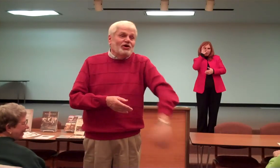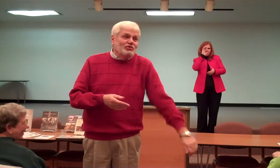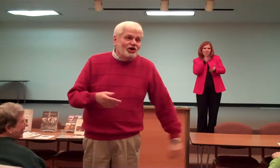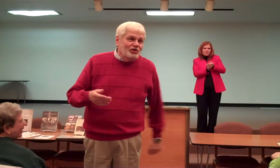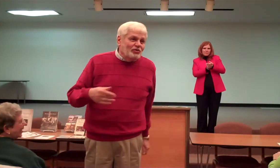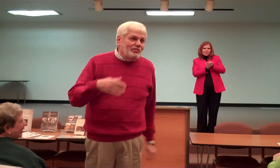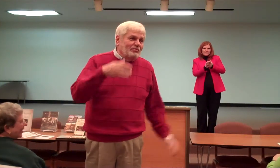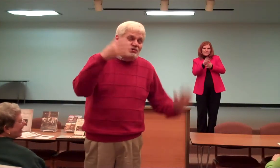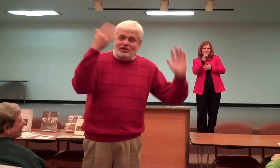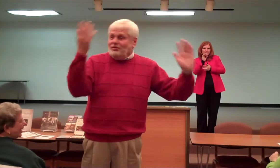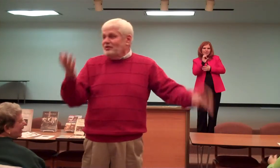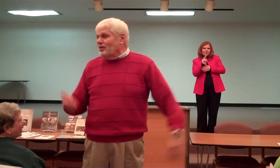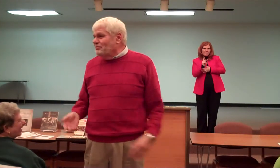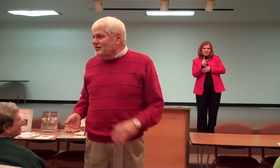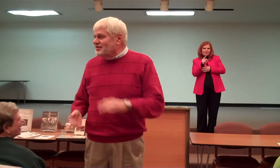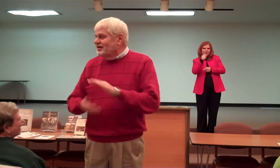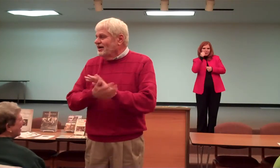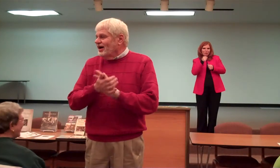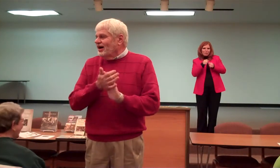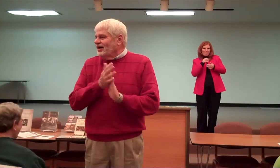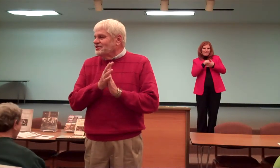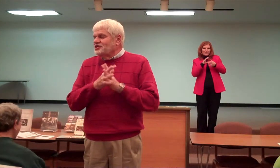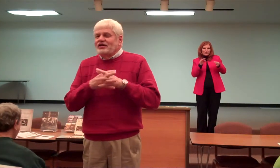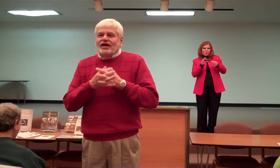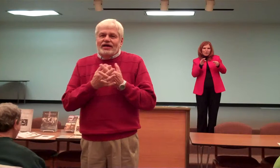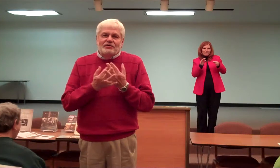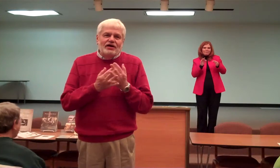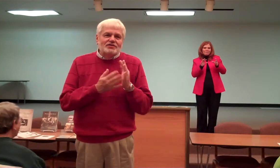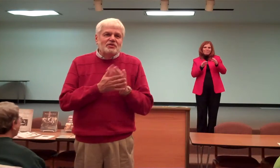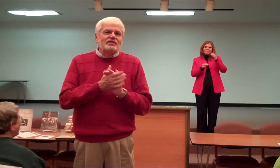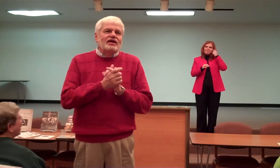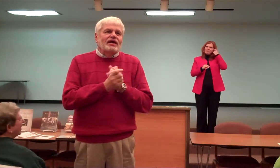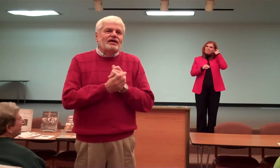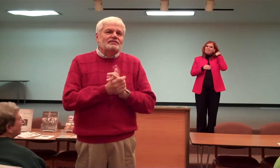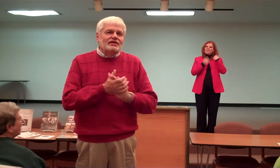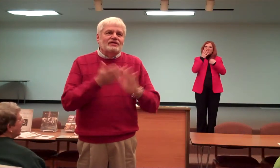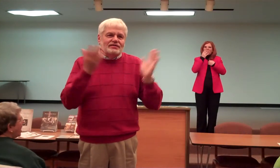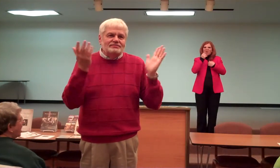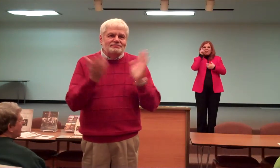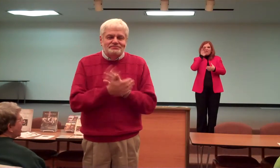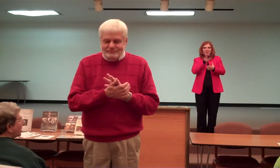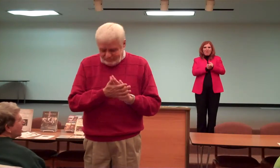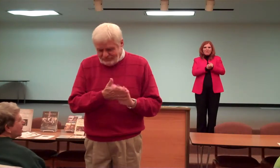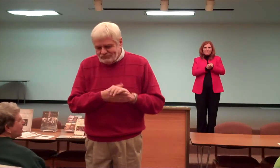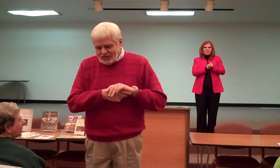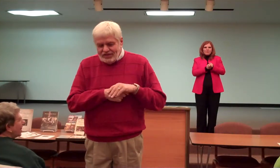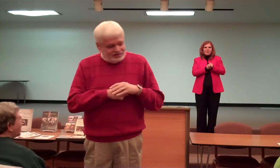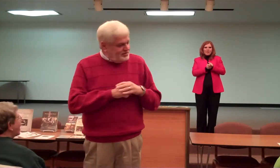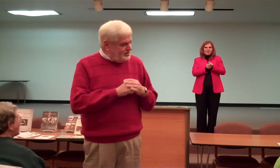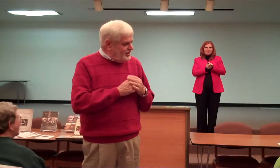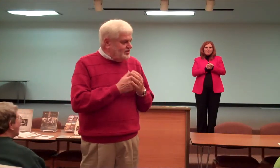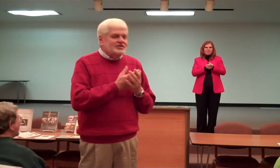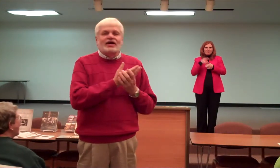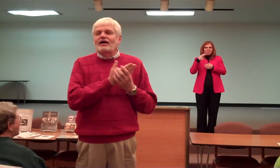Those of you who don't know, remember Lorena Bobbitt. She got angry at her husband and